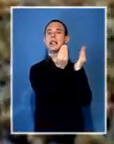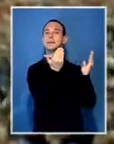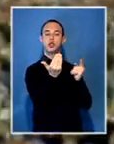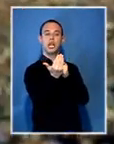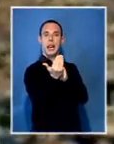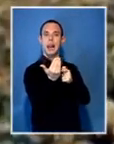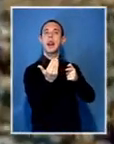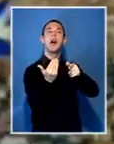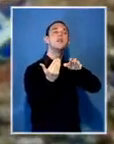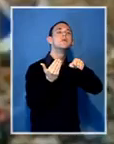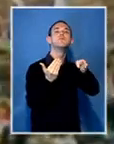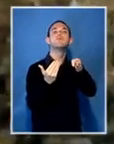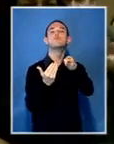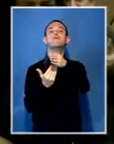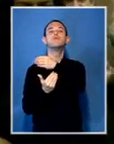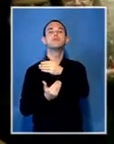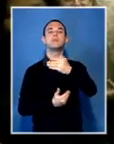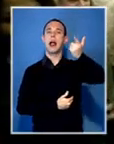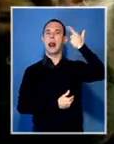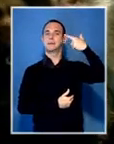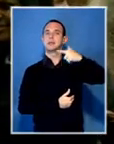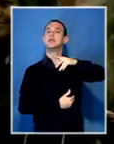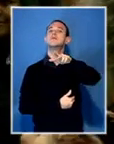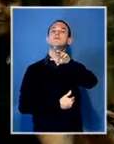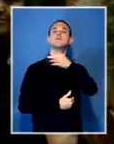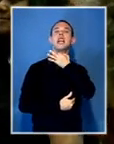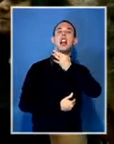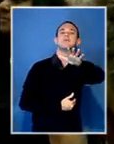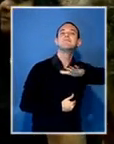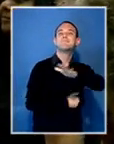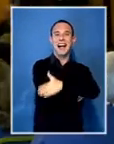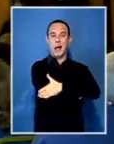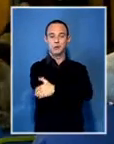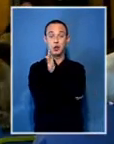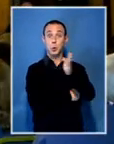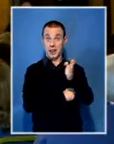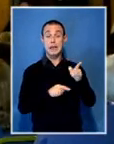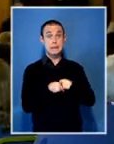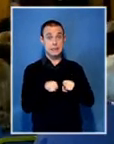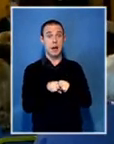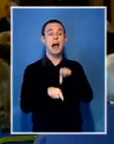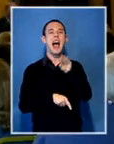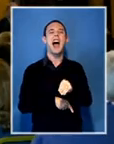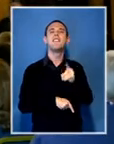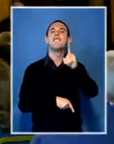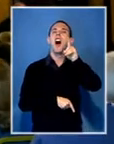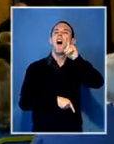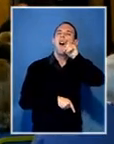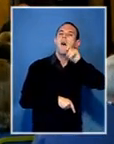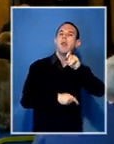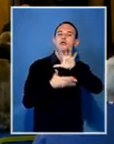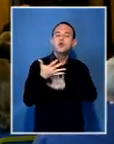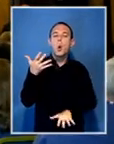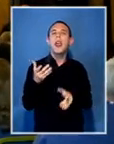Africa's 20th anniversary celebrations. The exhibit also seeks to tell the less well-known stories, like that of the London